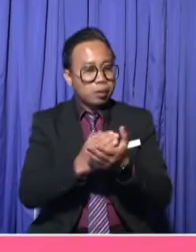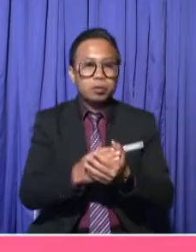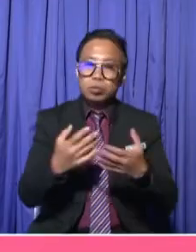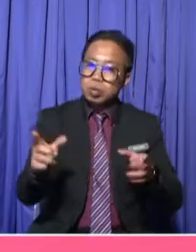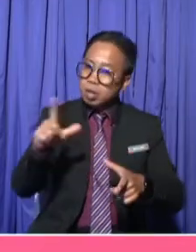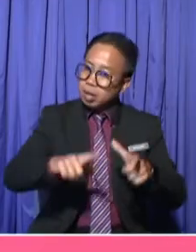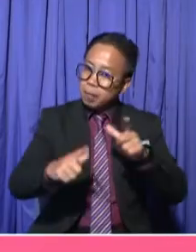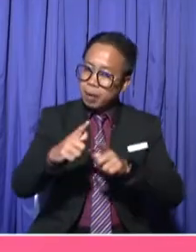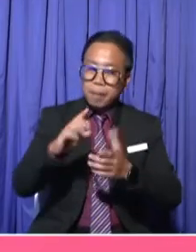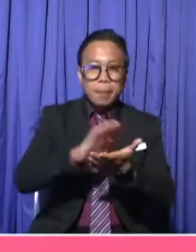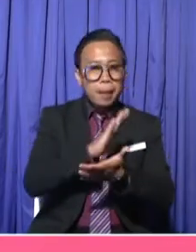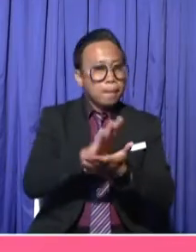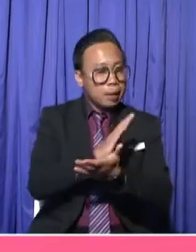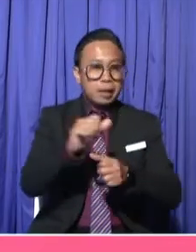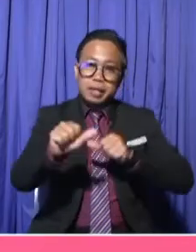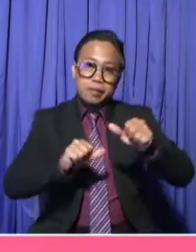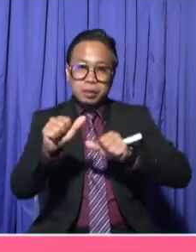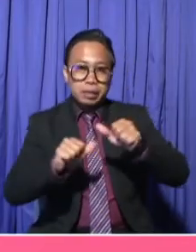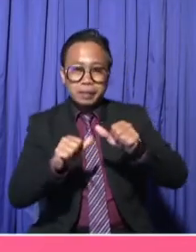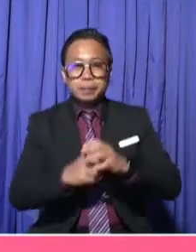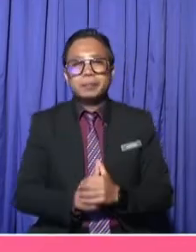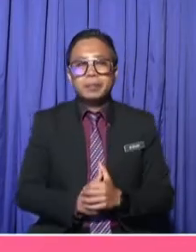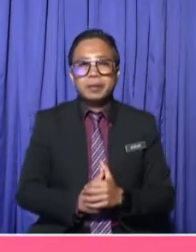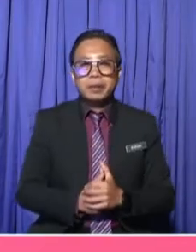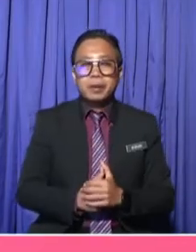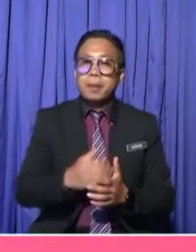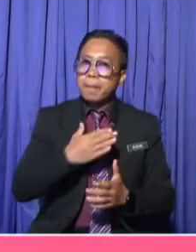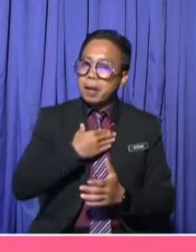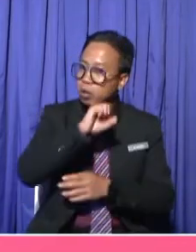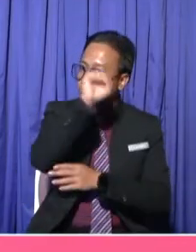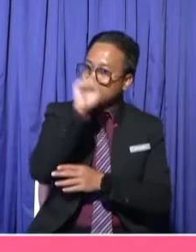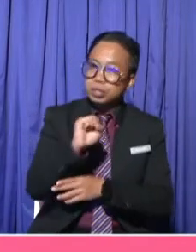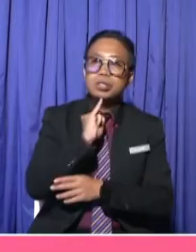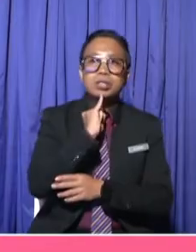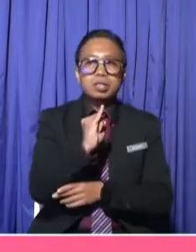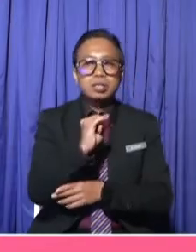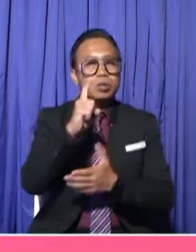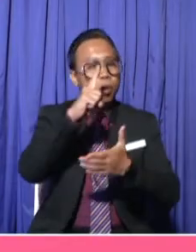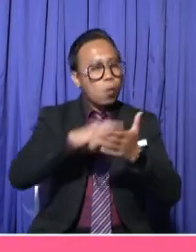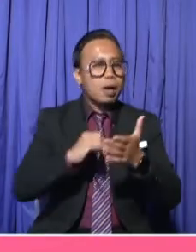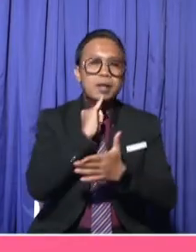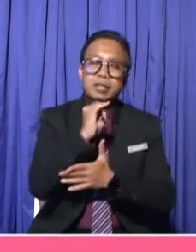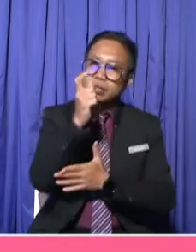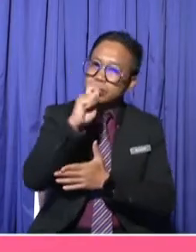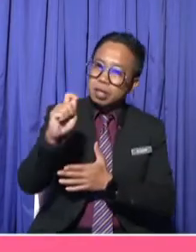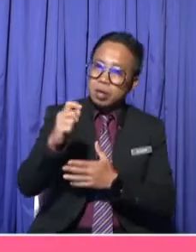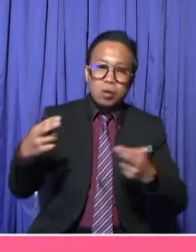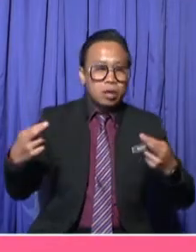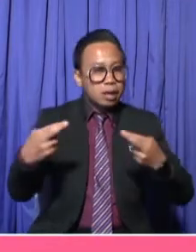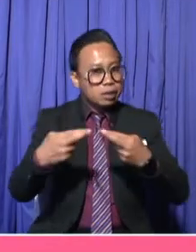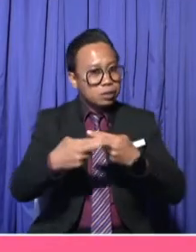folding paper activity. My question is, what is the